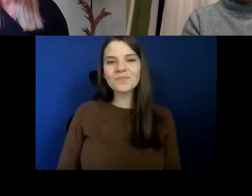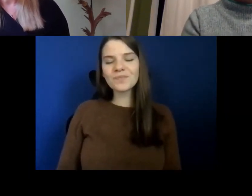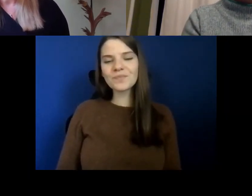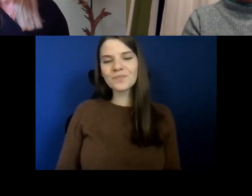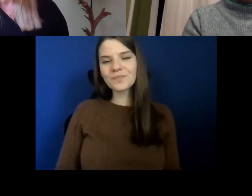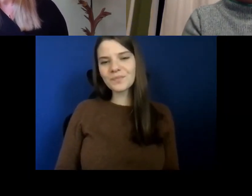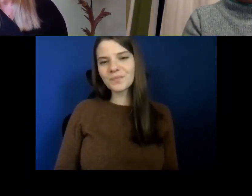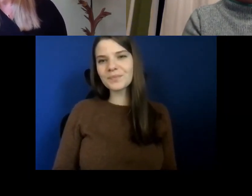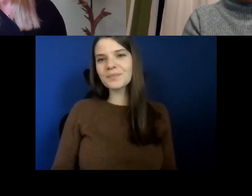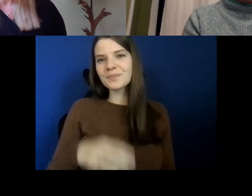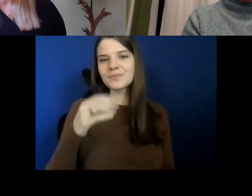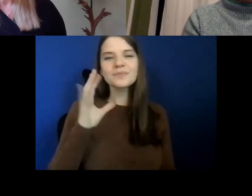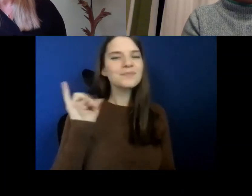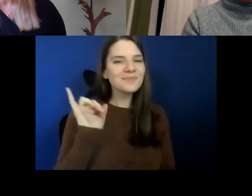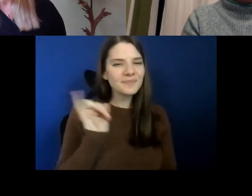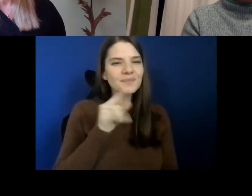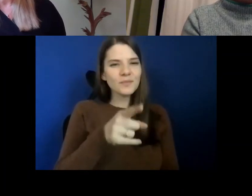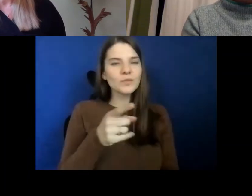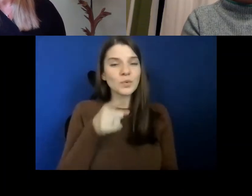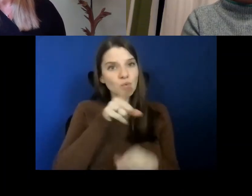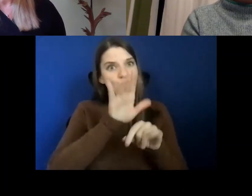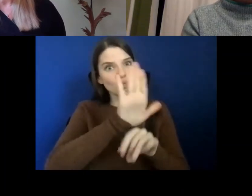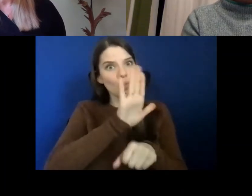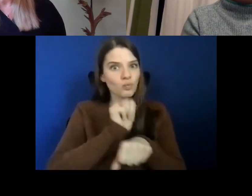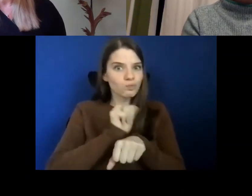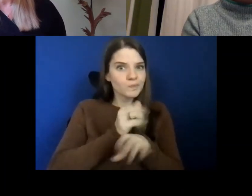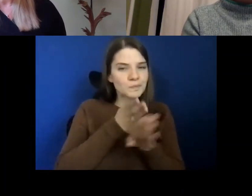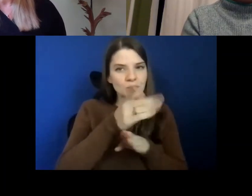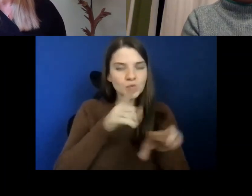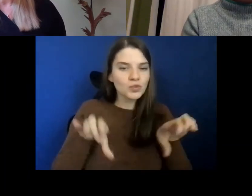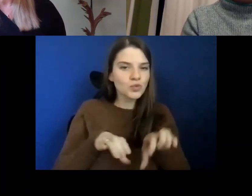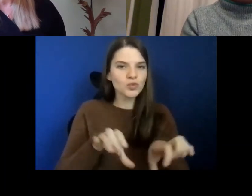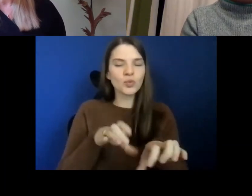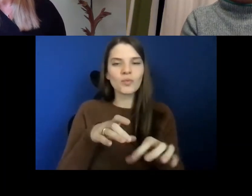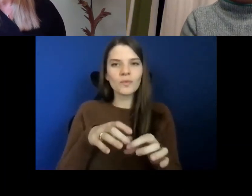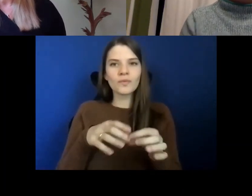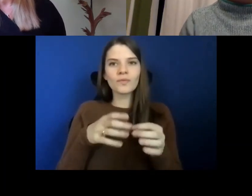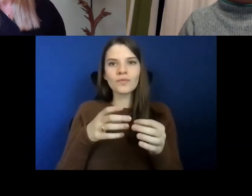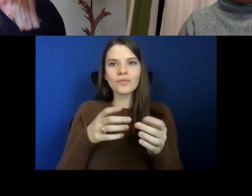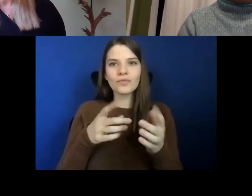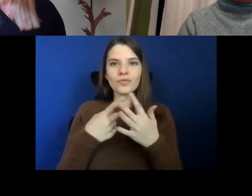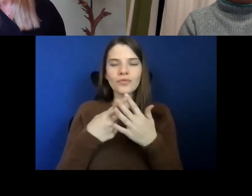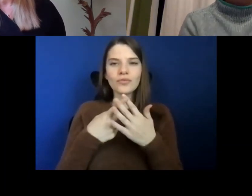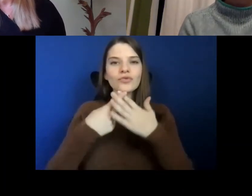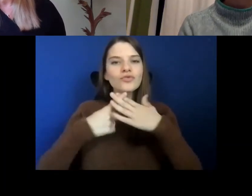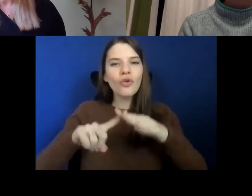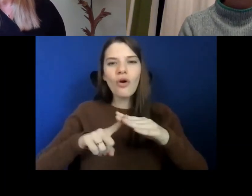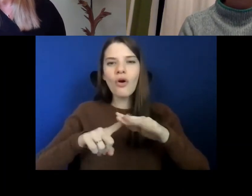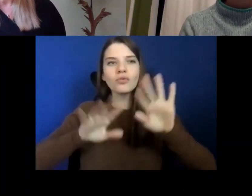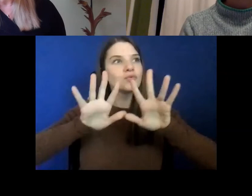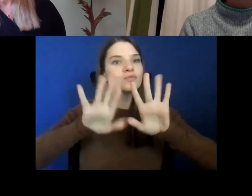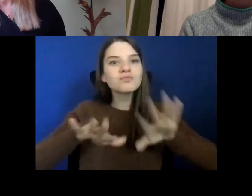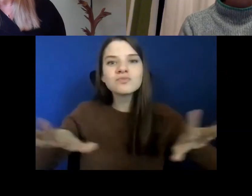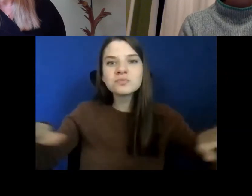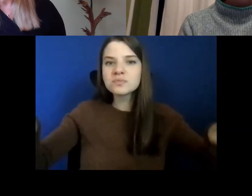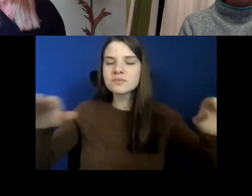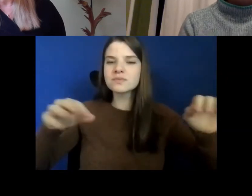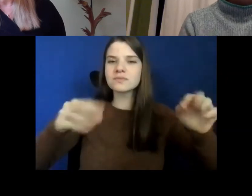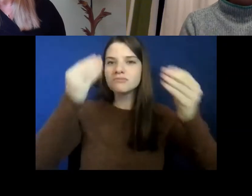And work like what you do, I think starts to get the word out again